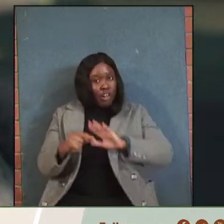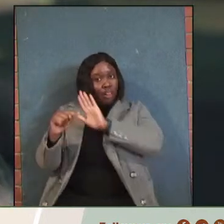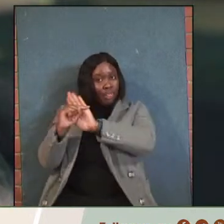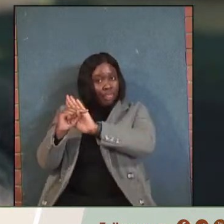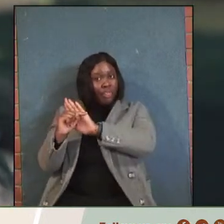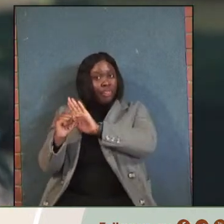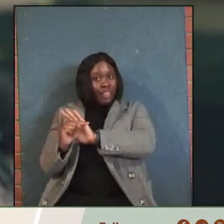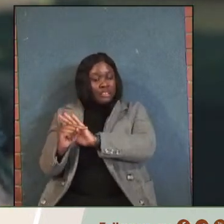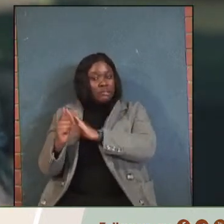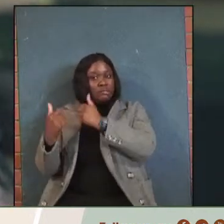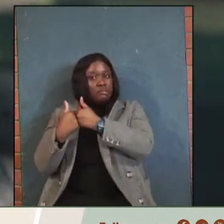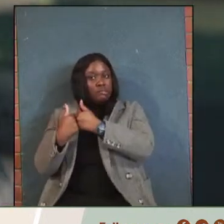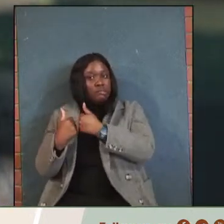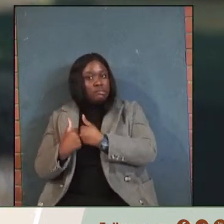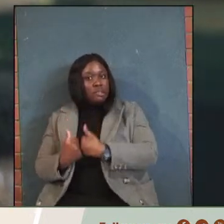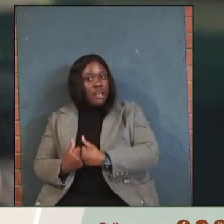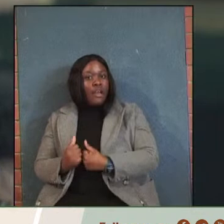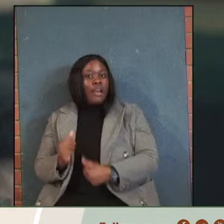And the fact that